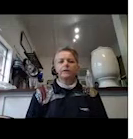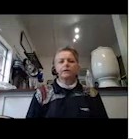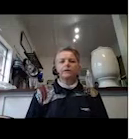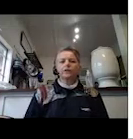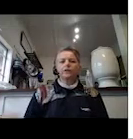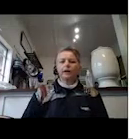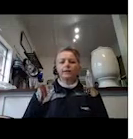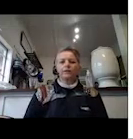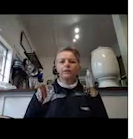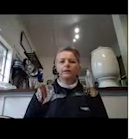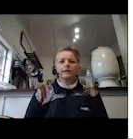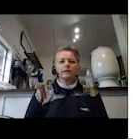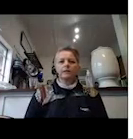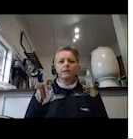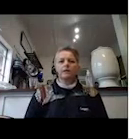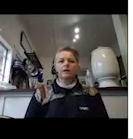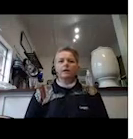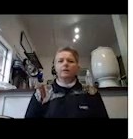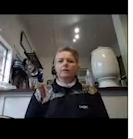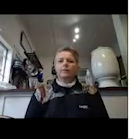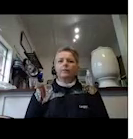except in certain rare circumstances.